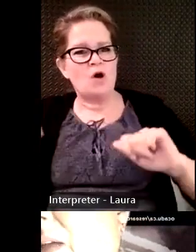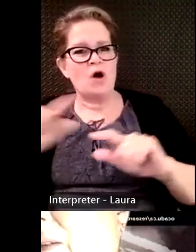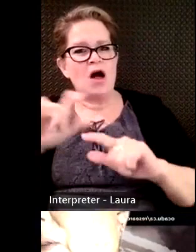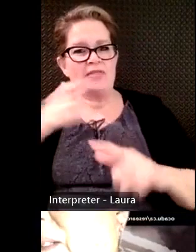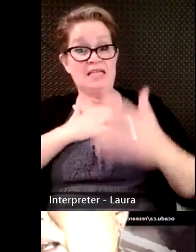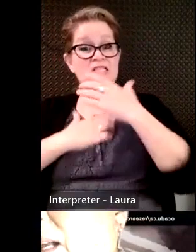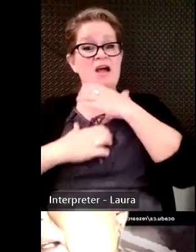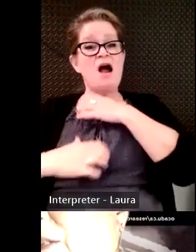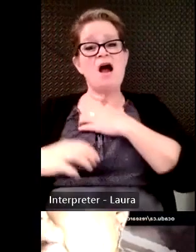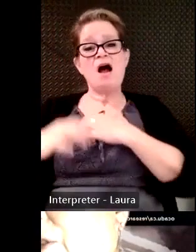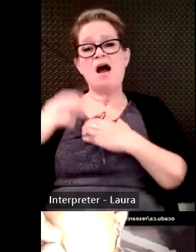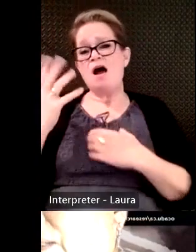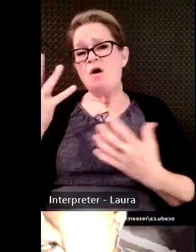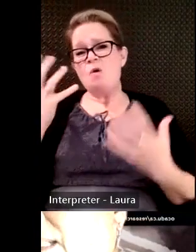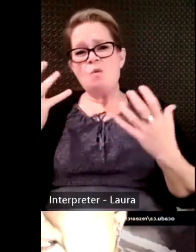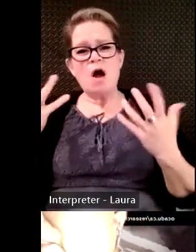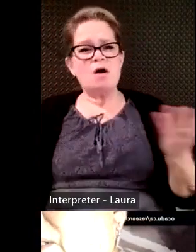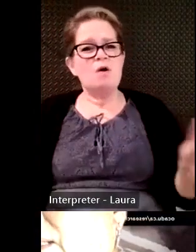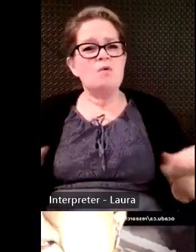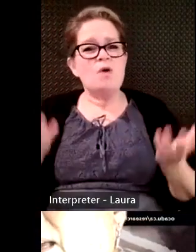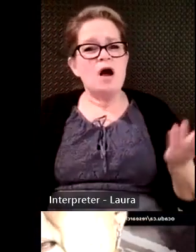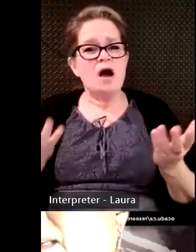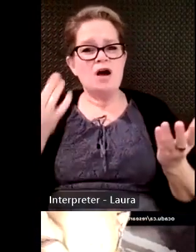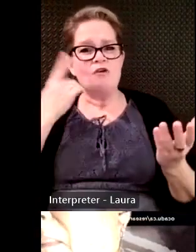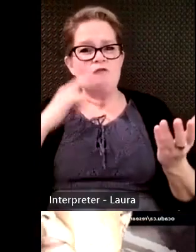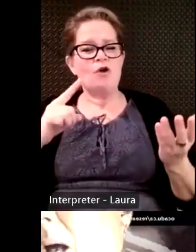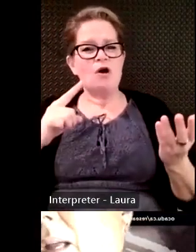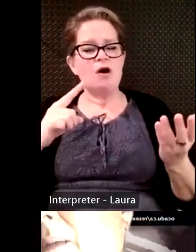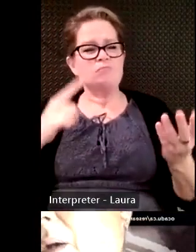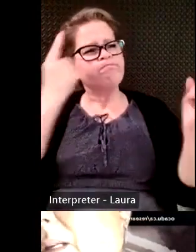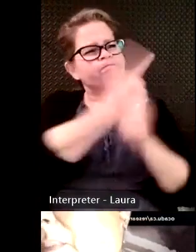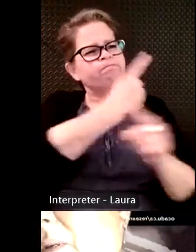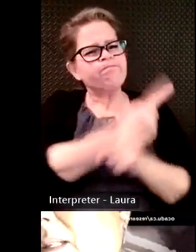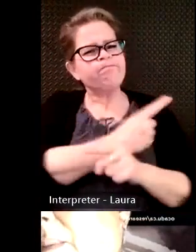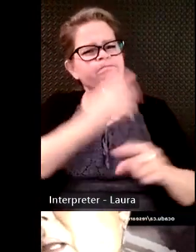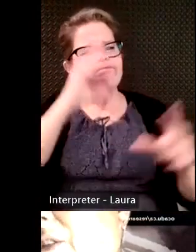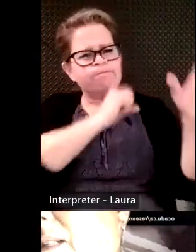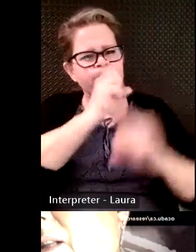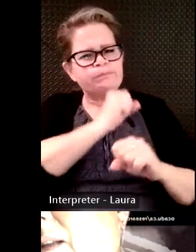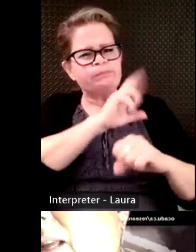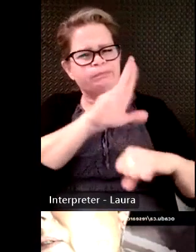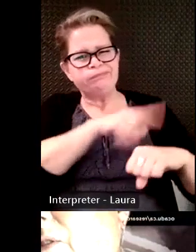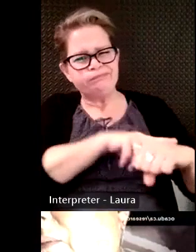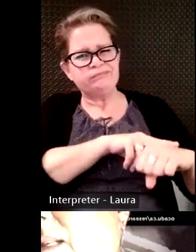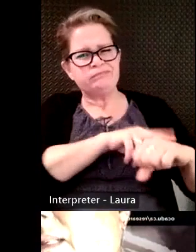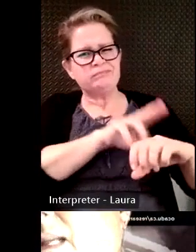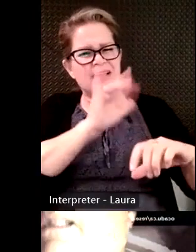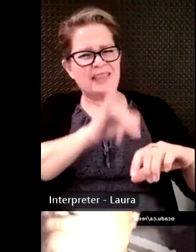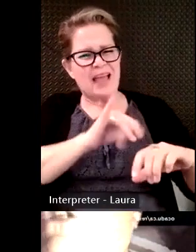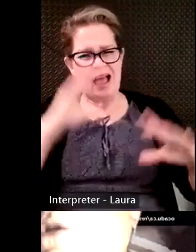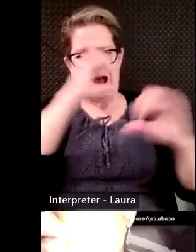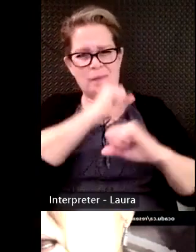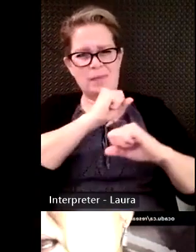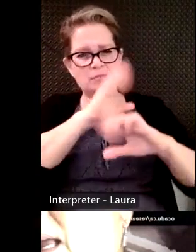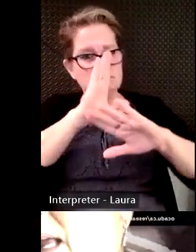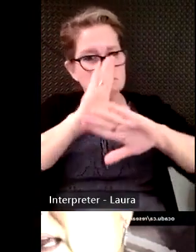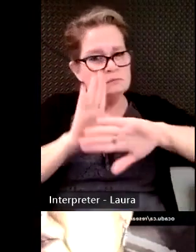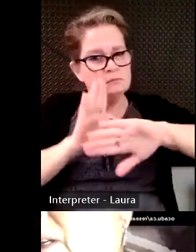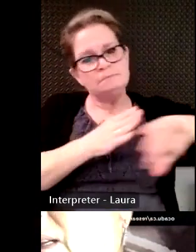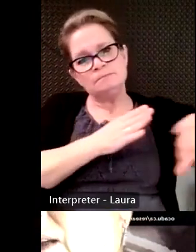institutional values, structures, and assumptions so that my embodied participation is not characterized as